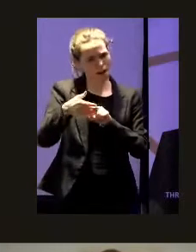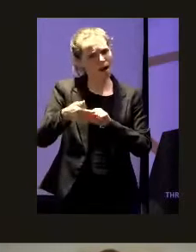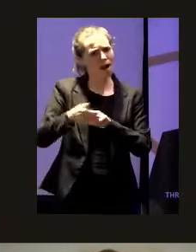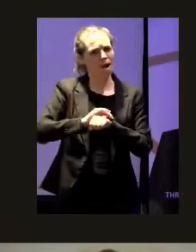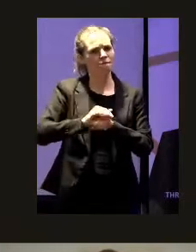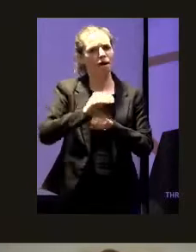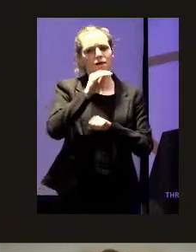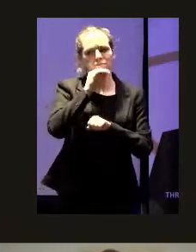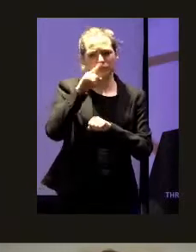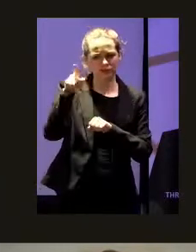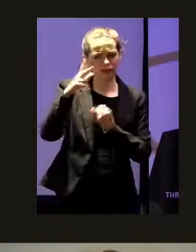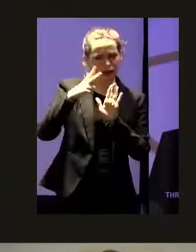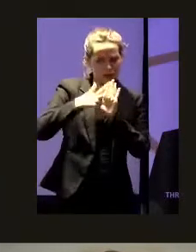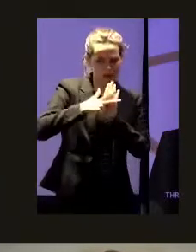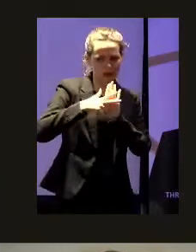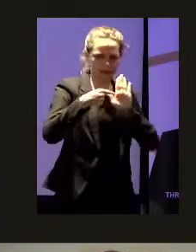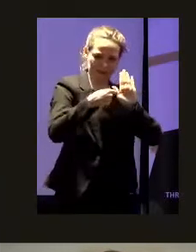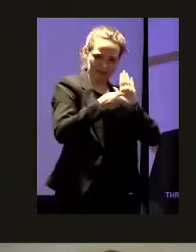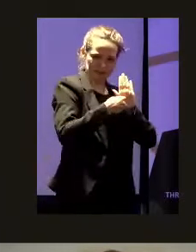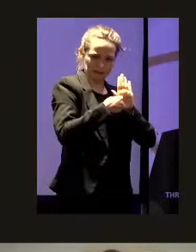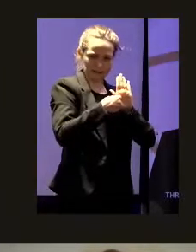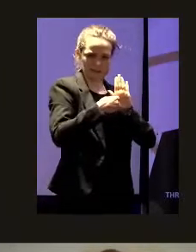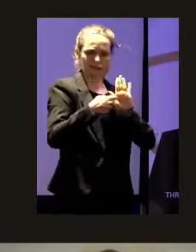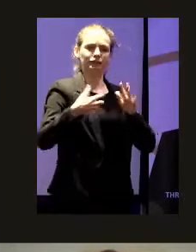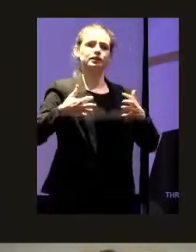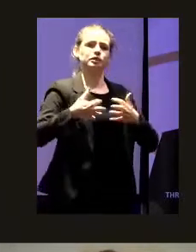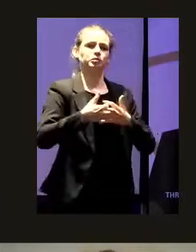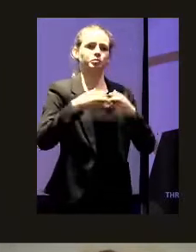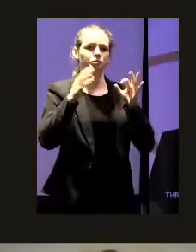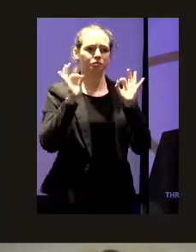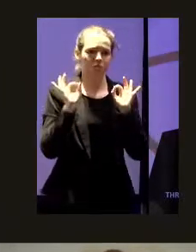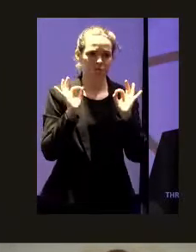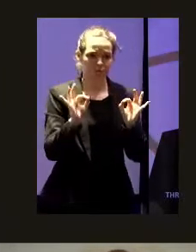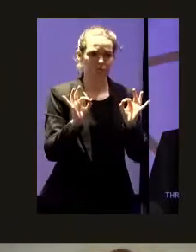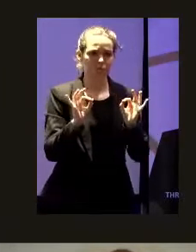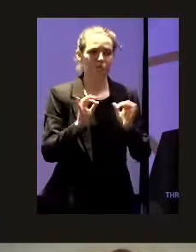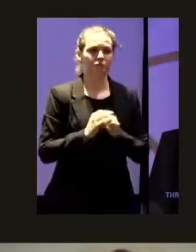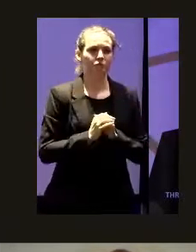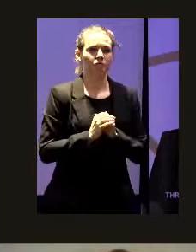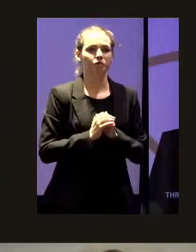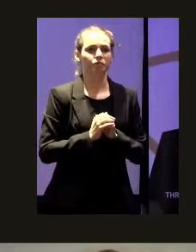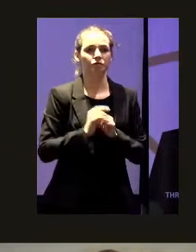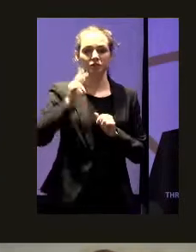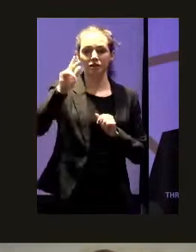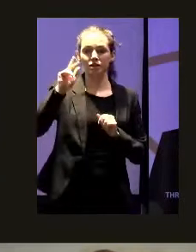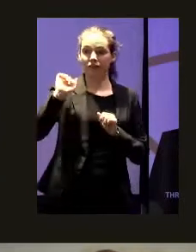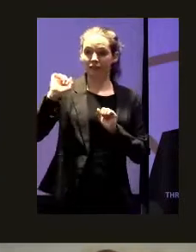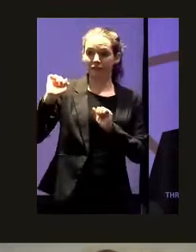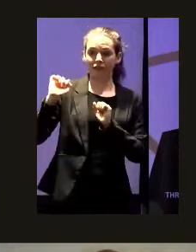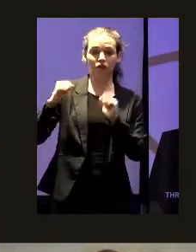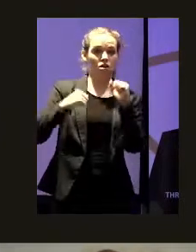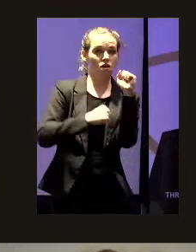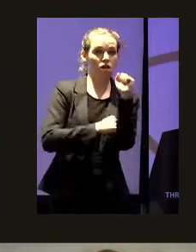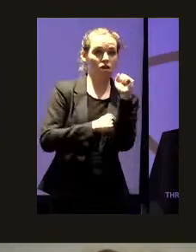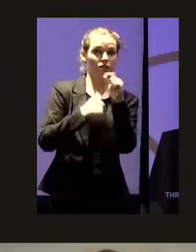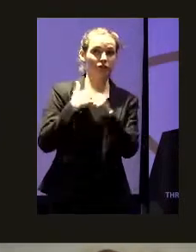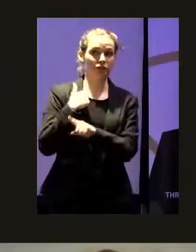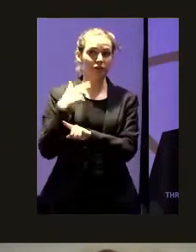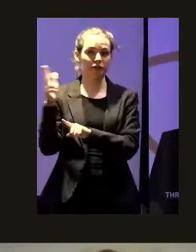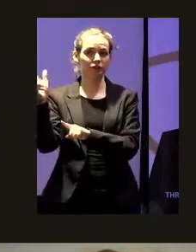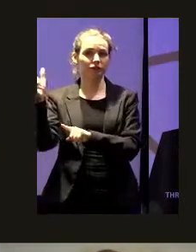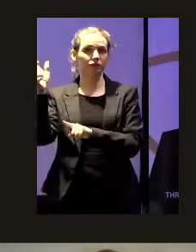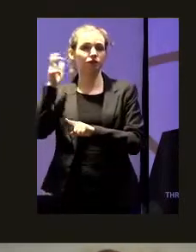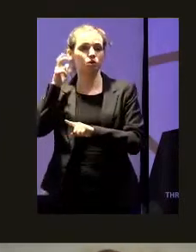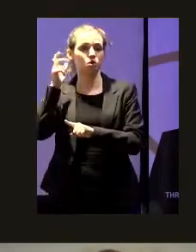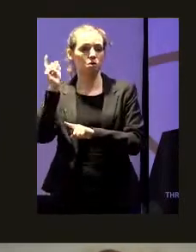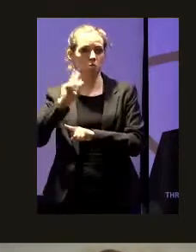the alignment of the PGNC term of office with that of council. We just heard that the